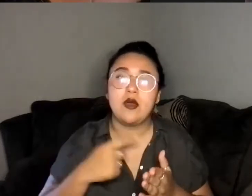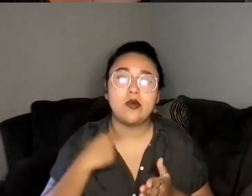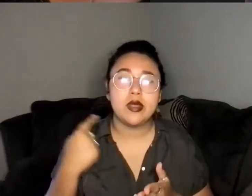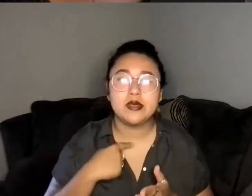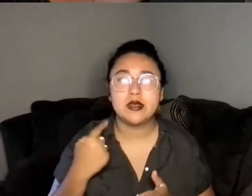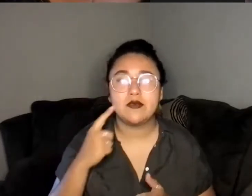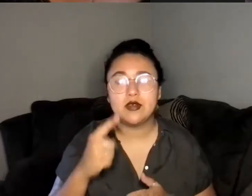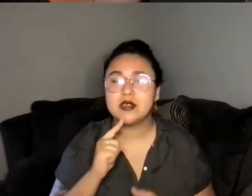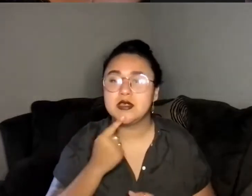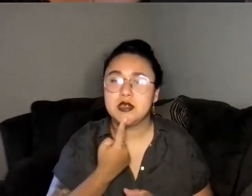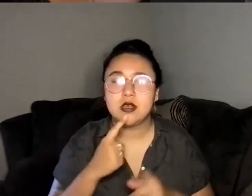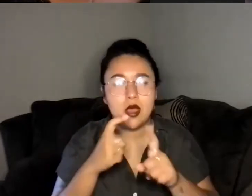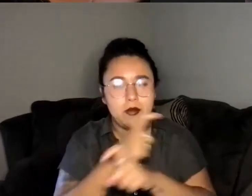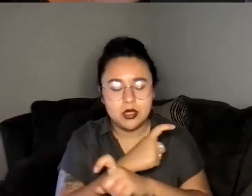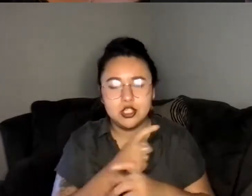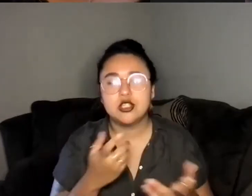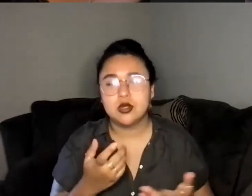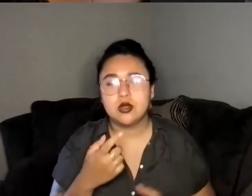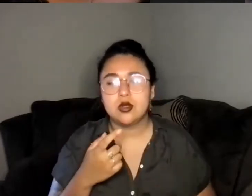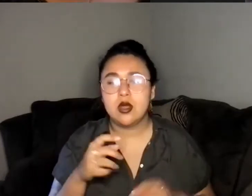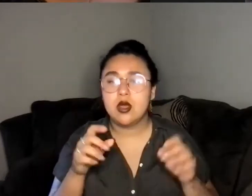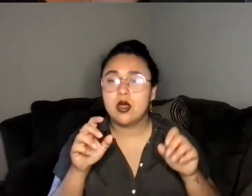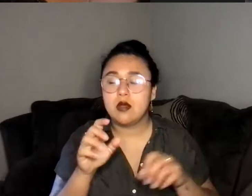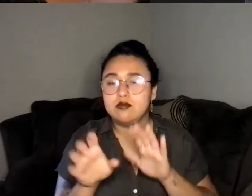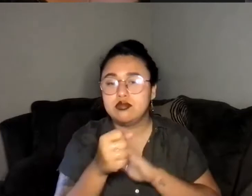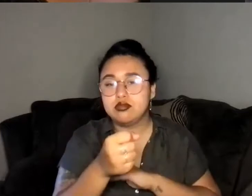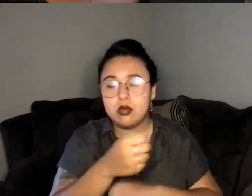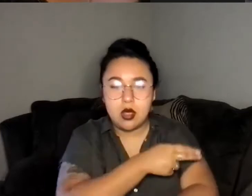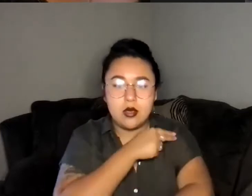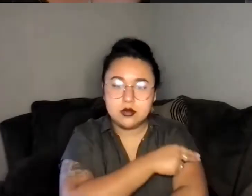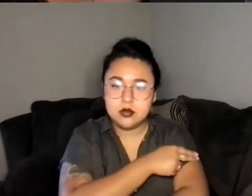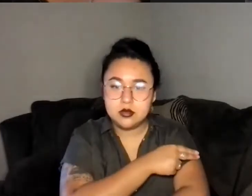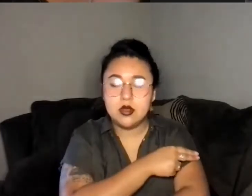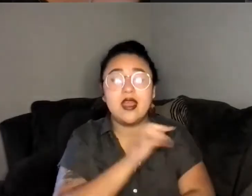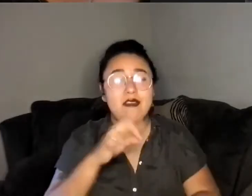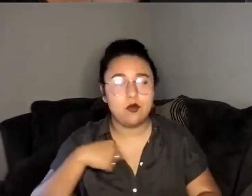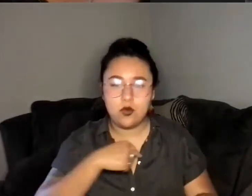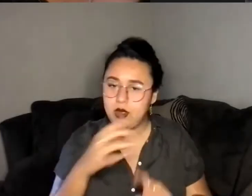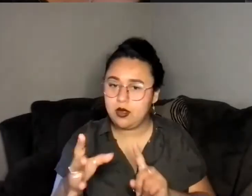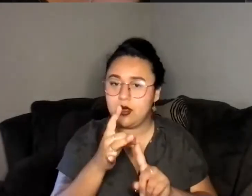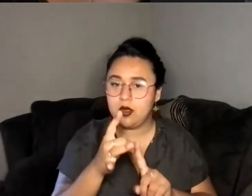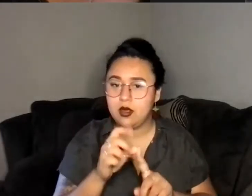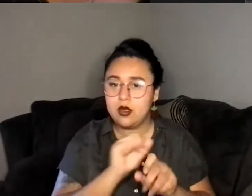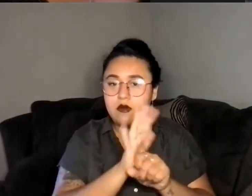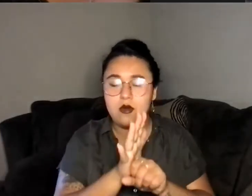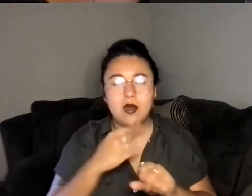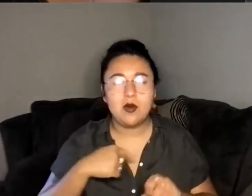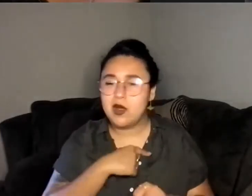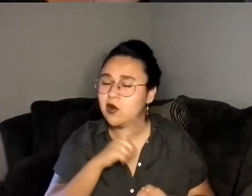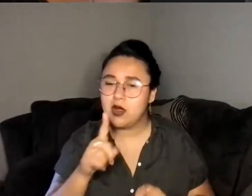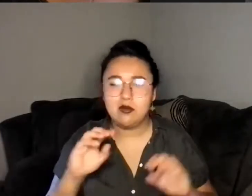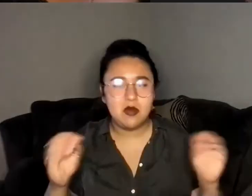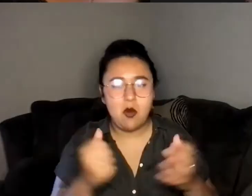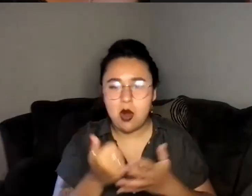serious complications and hospitalization should we get COVID. And we really didn't have